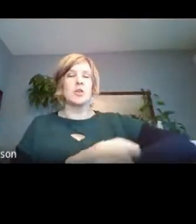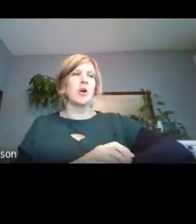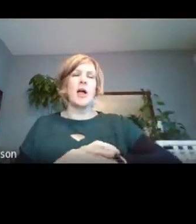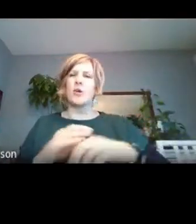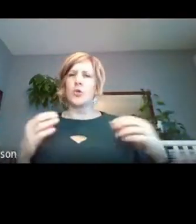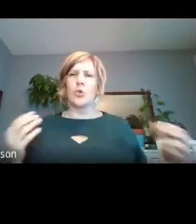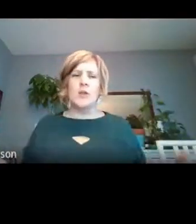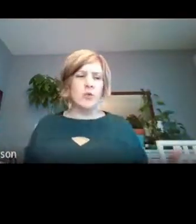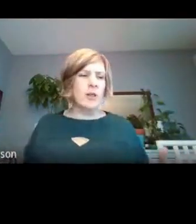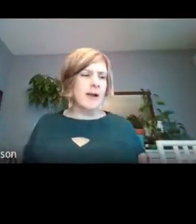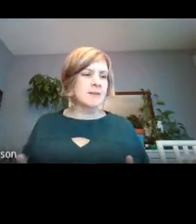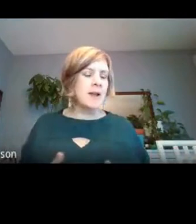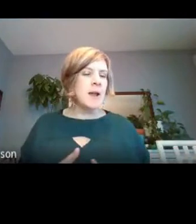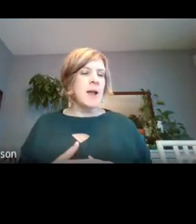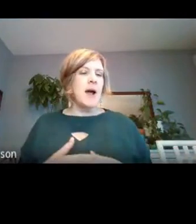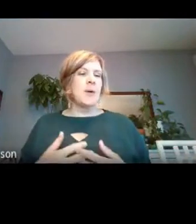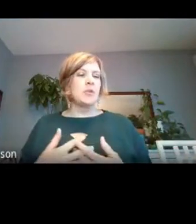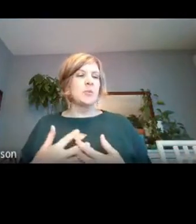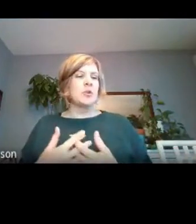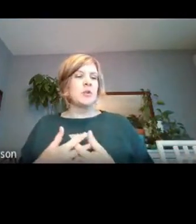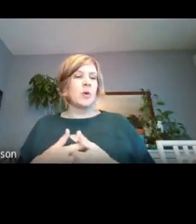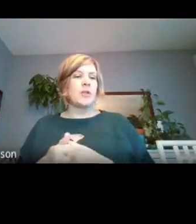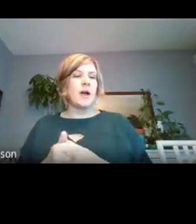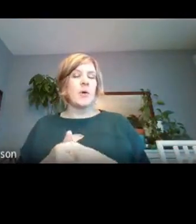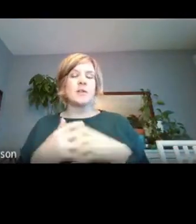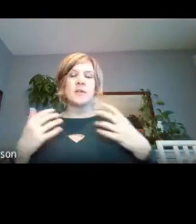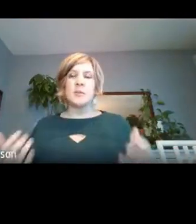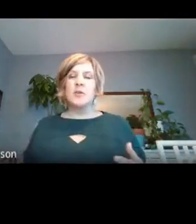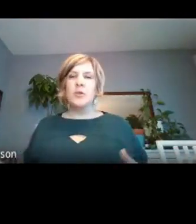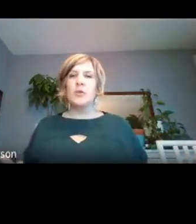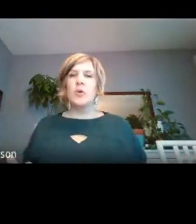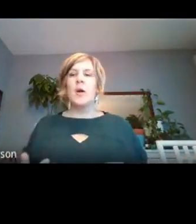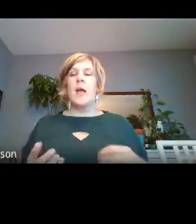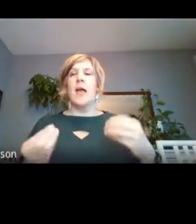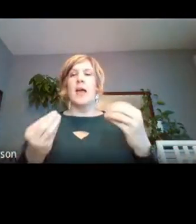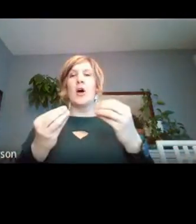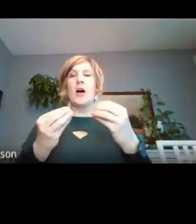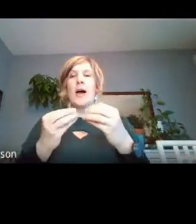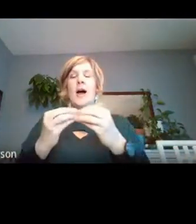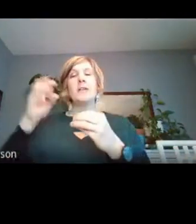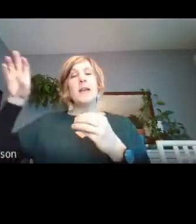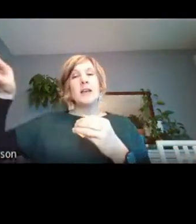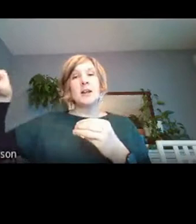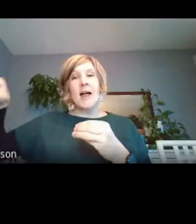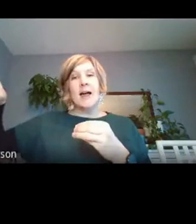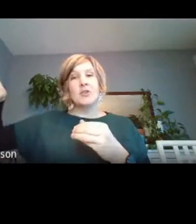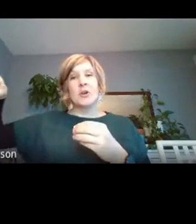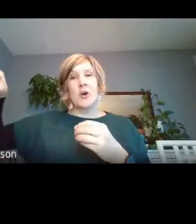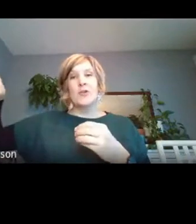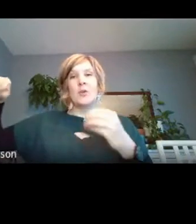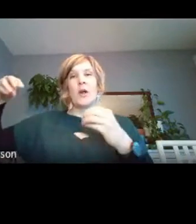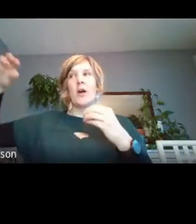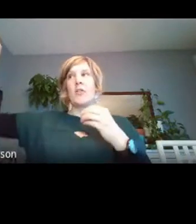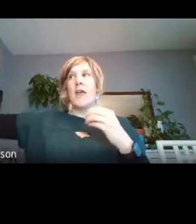another location i heard a great story last night about some students with autism spectrum disorder and unlike in class